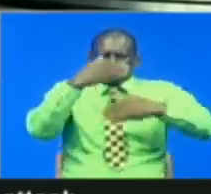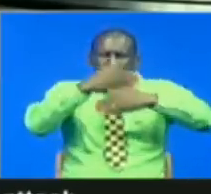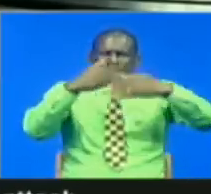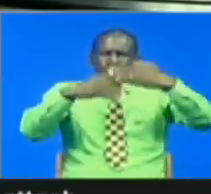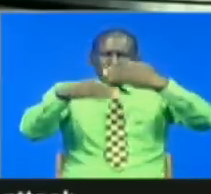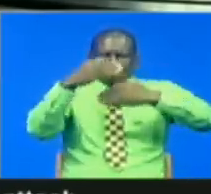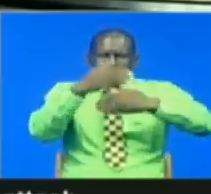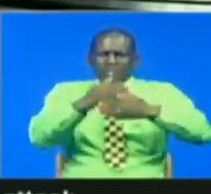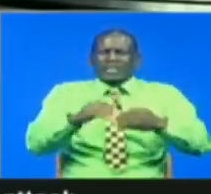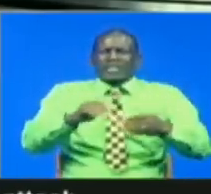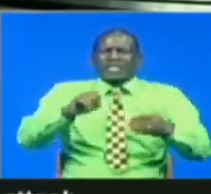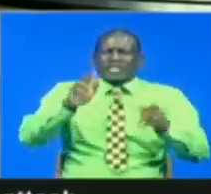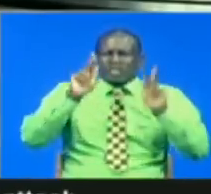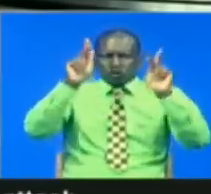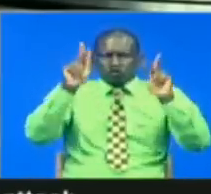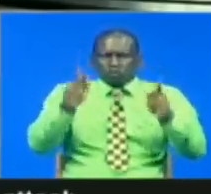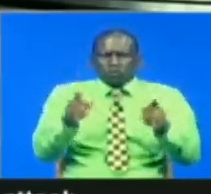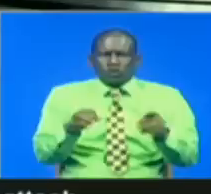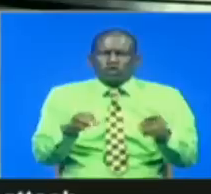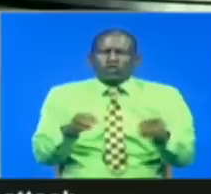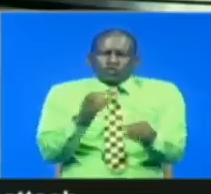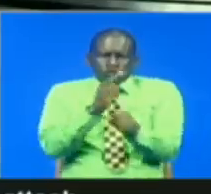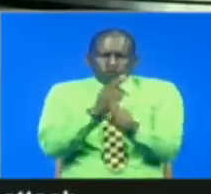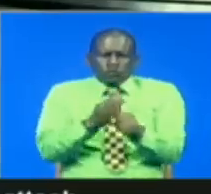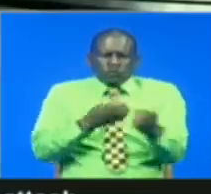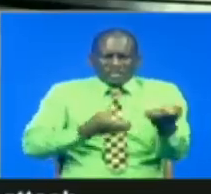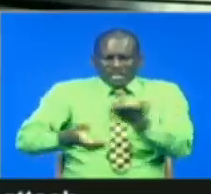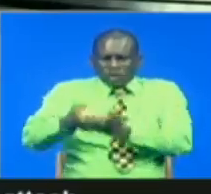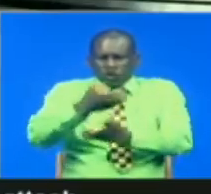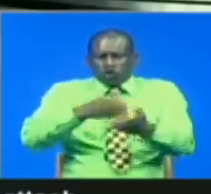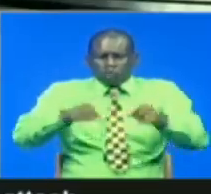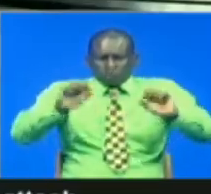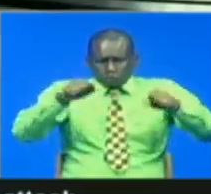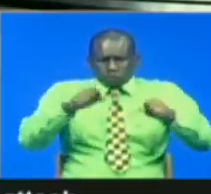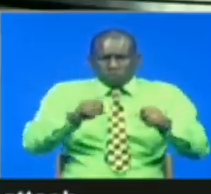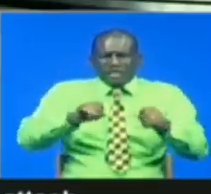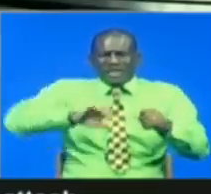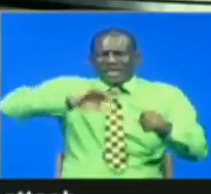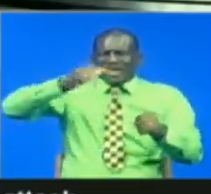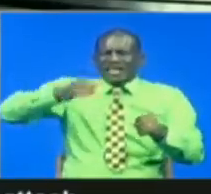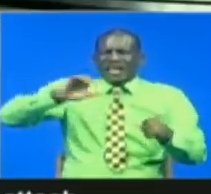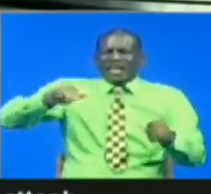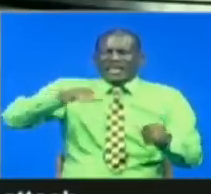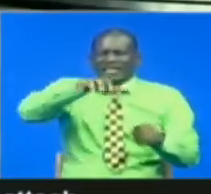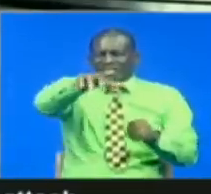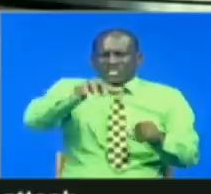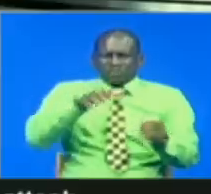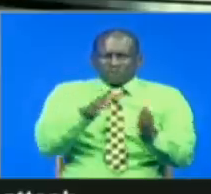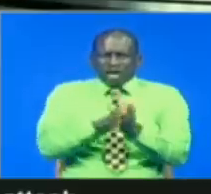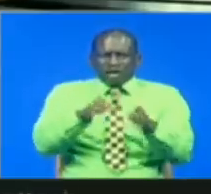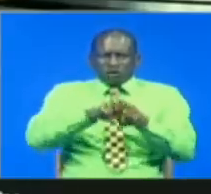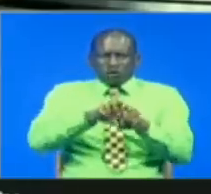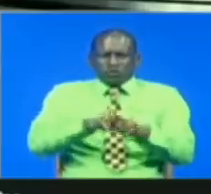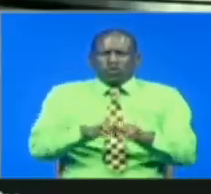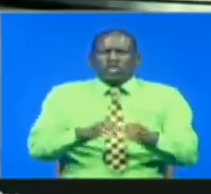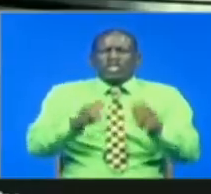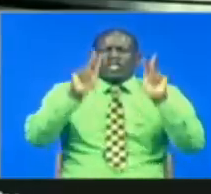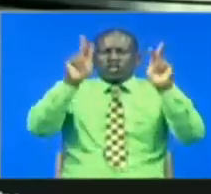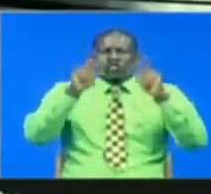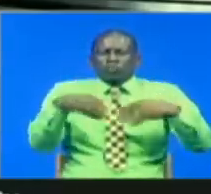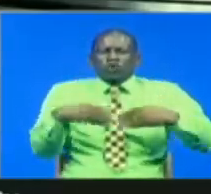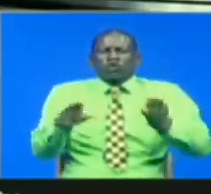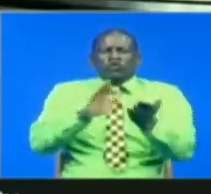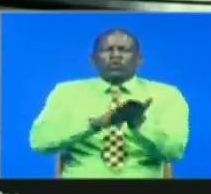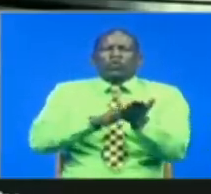Lakeside County to tap into the massive economic potential in lake transport and reclaim Kisumu's lost glory as the